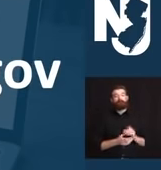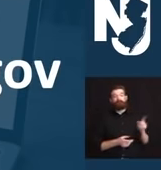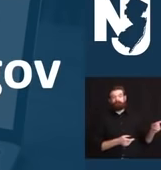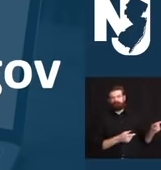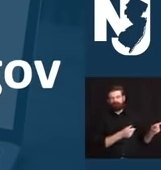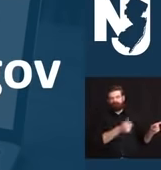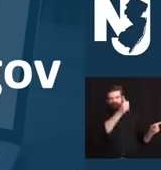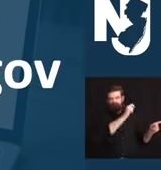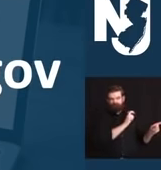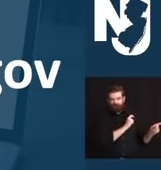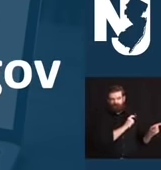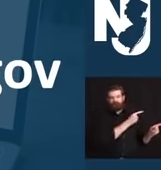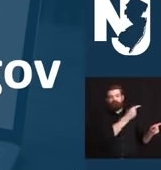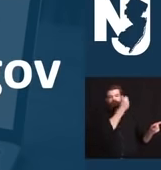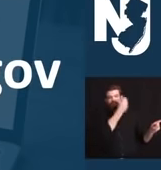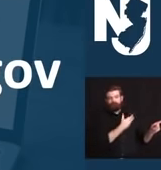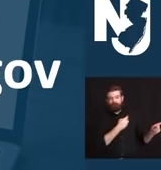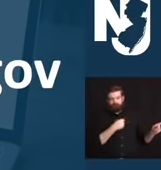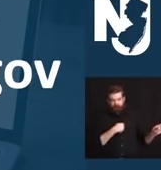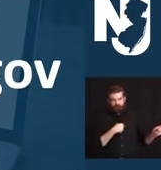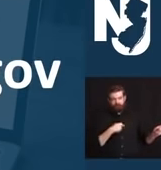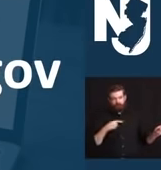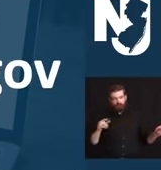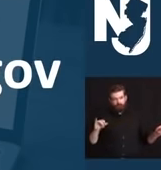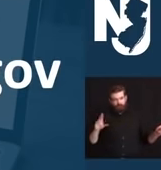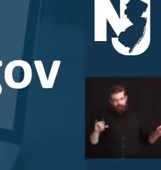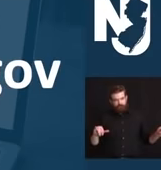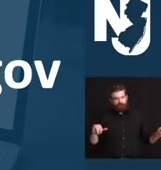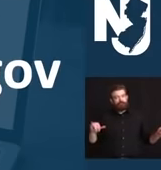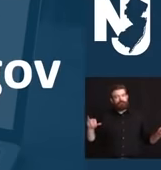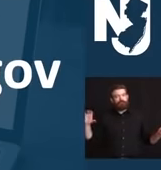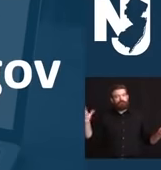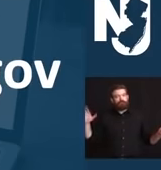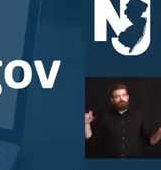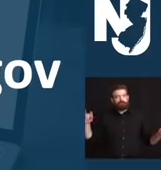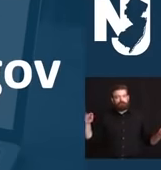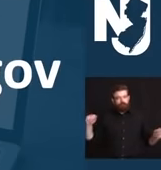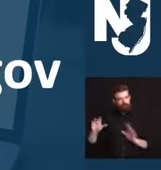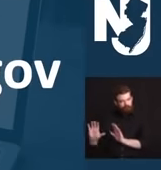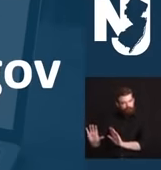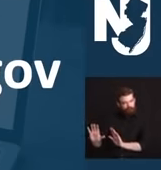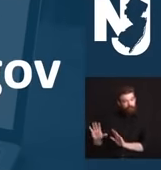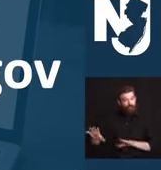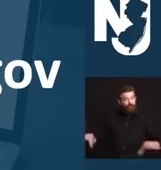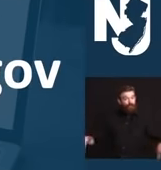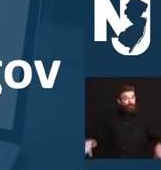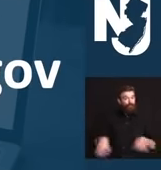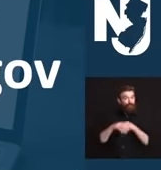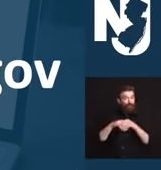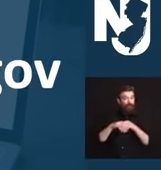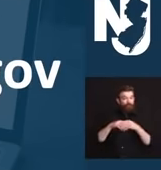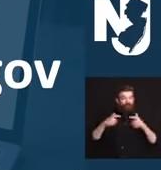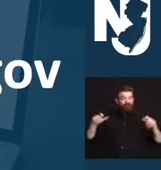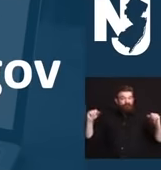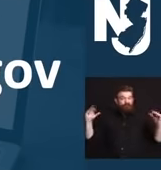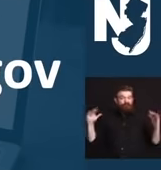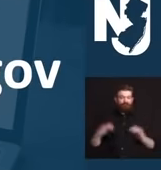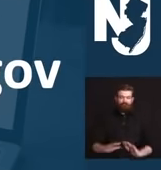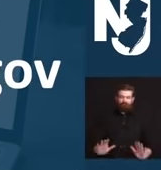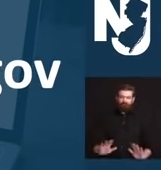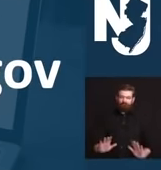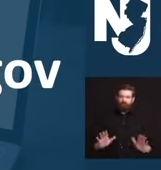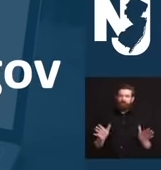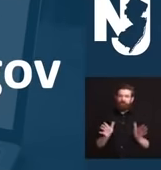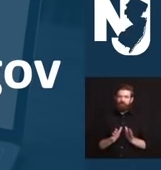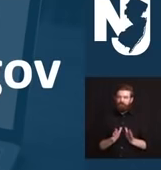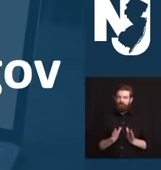in a small, socially distanced, compliant fashion. So hats off to Team Callahan. Now,